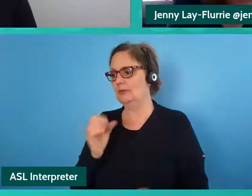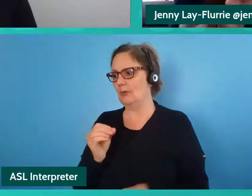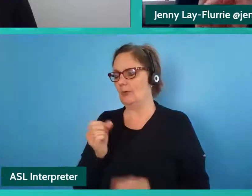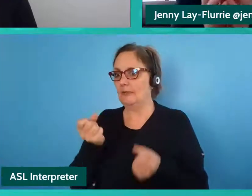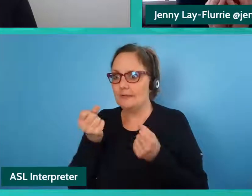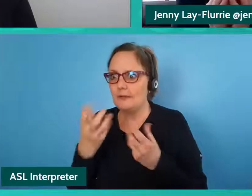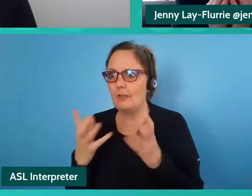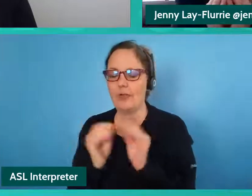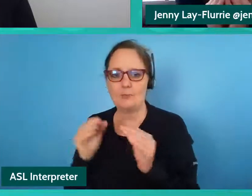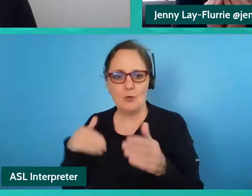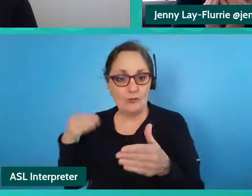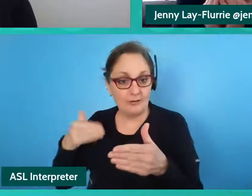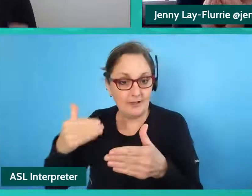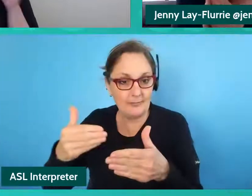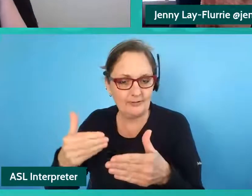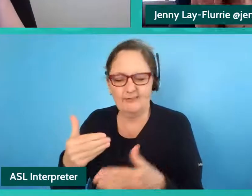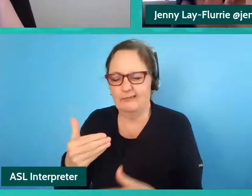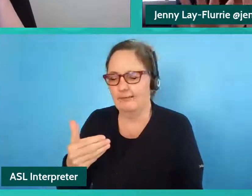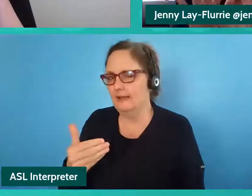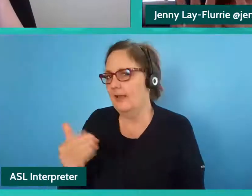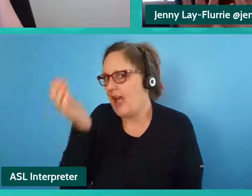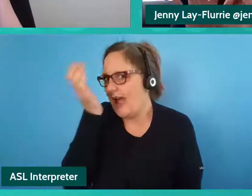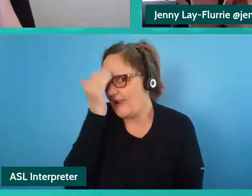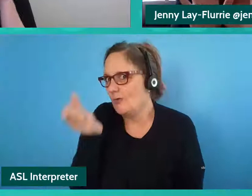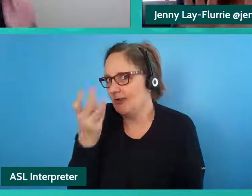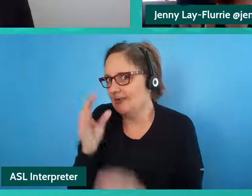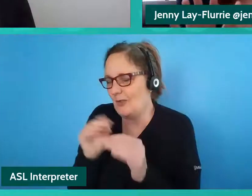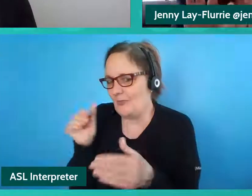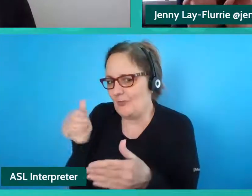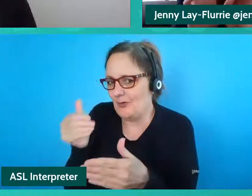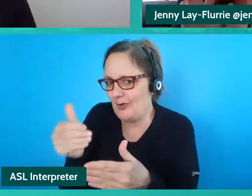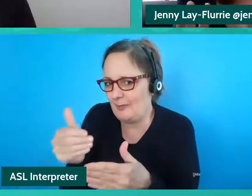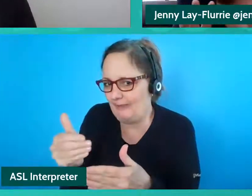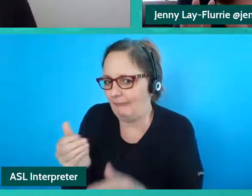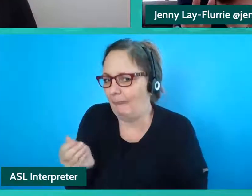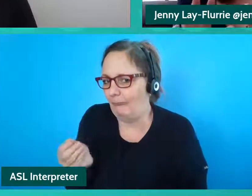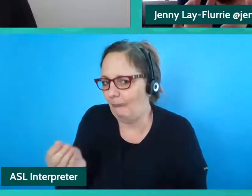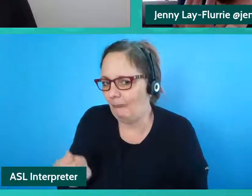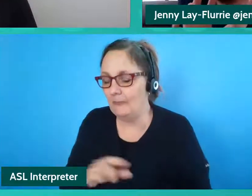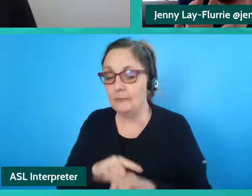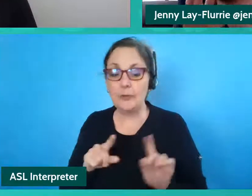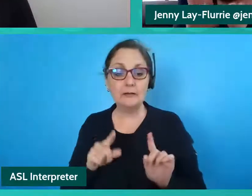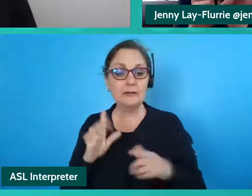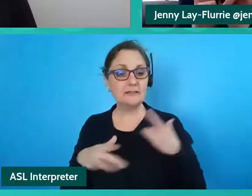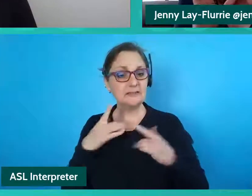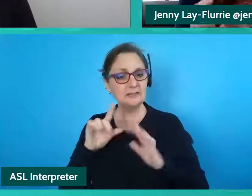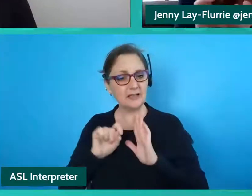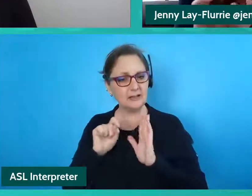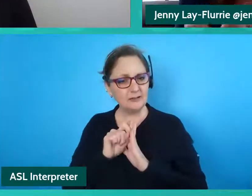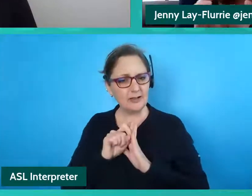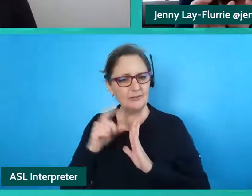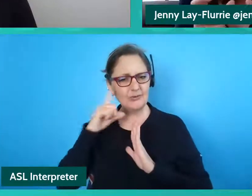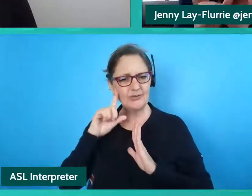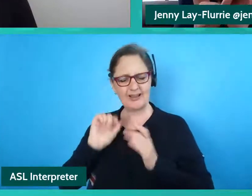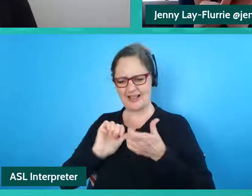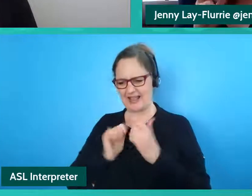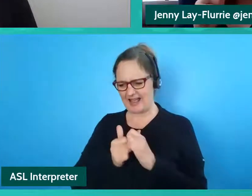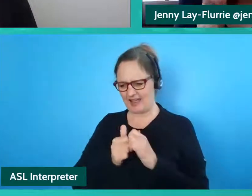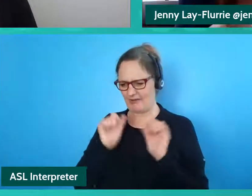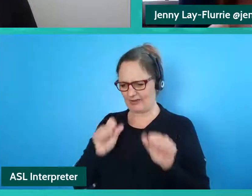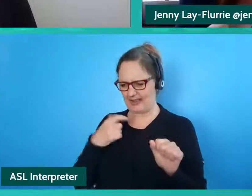come. In fact, I know there's a lot more to come, but it's an exciting time to think about how we can really,